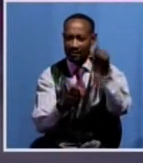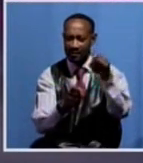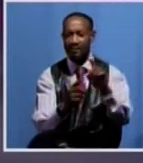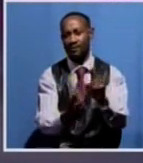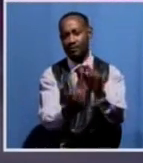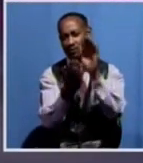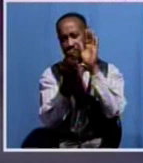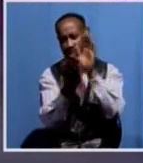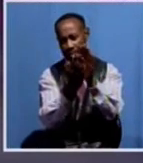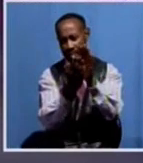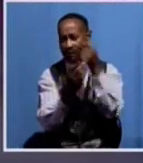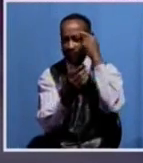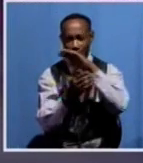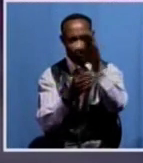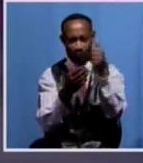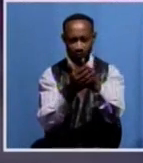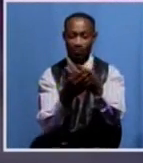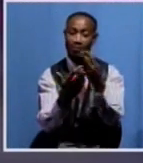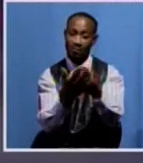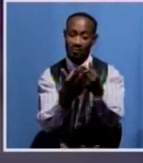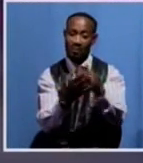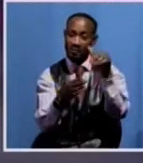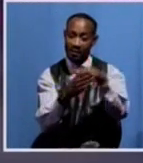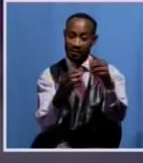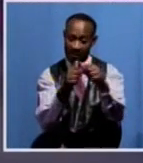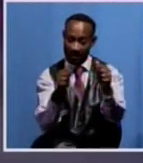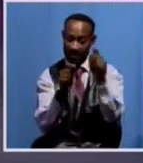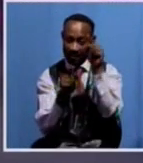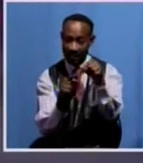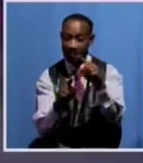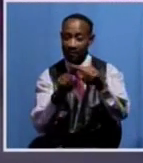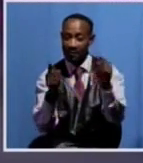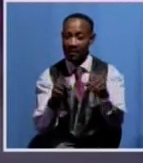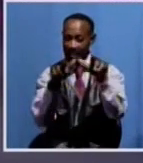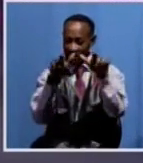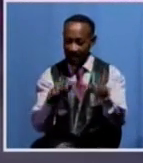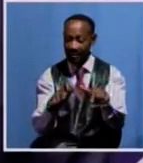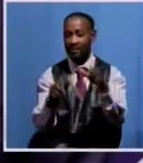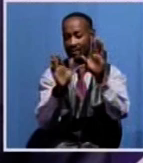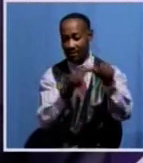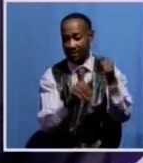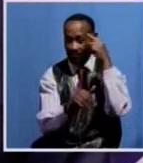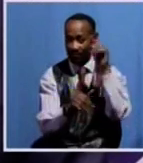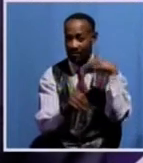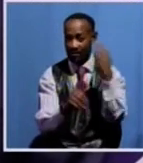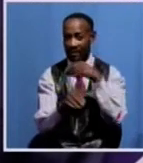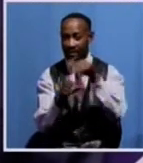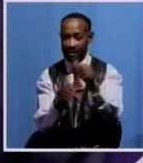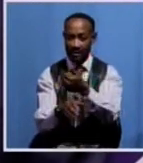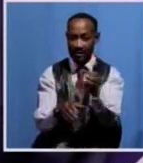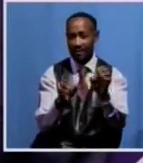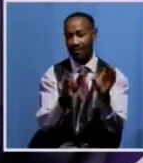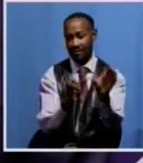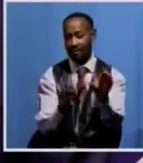percentage of the resource envelope. And for that reason, there is less left for us to place in other sectors like